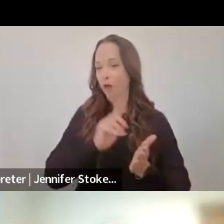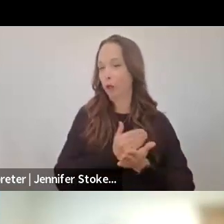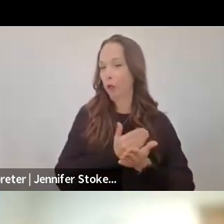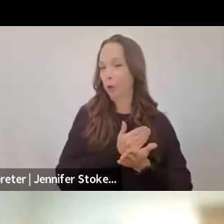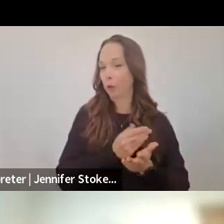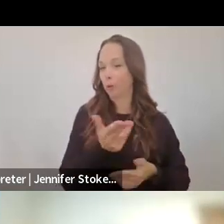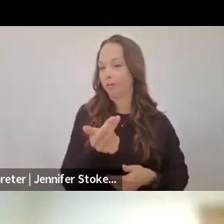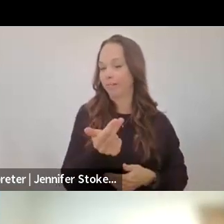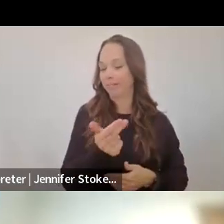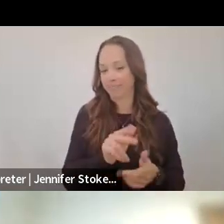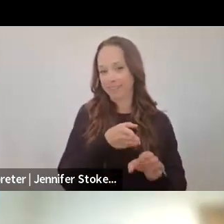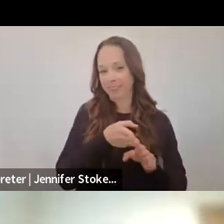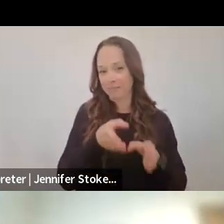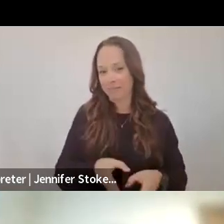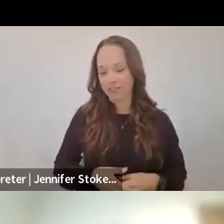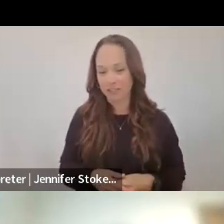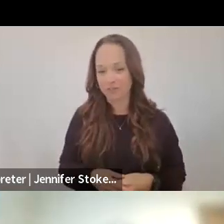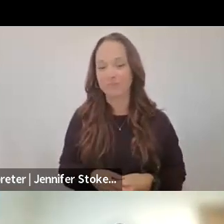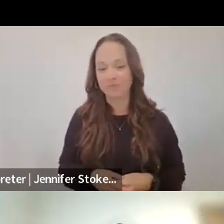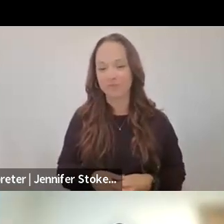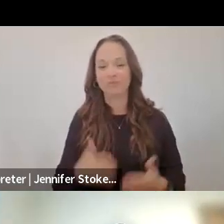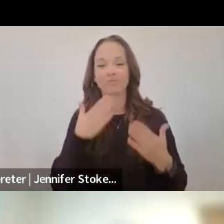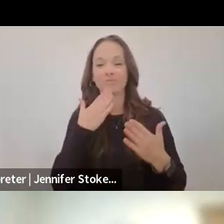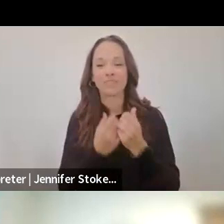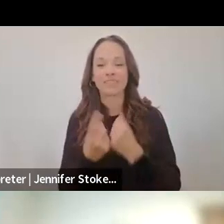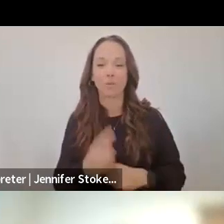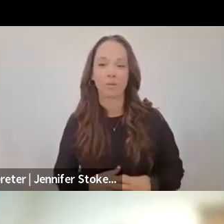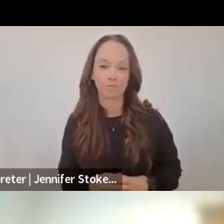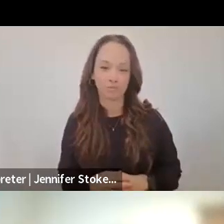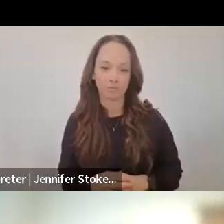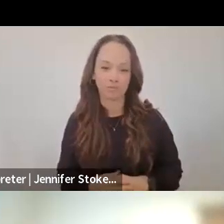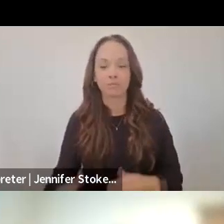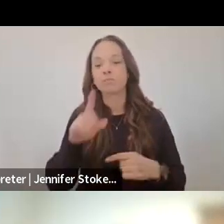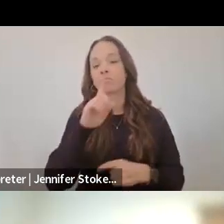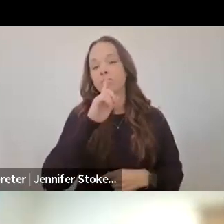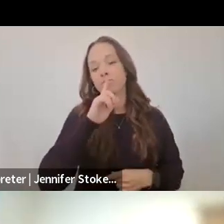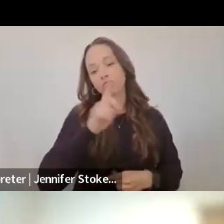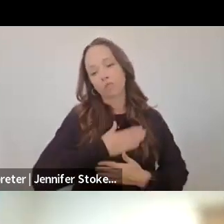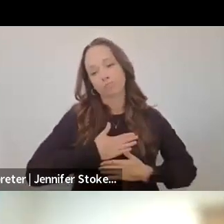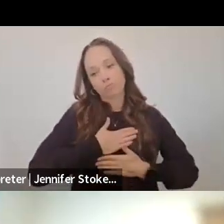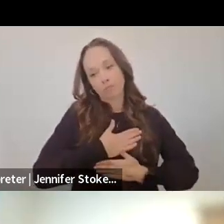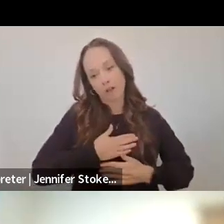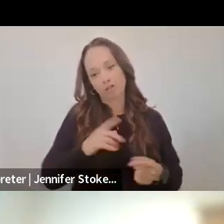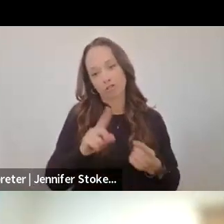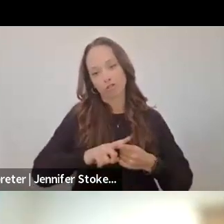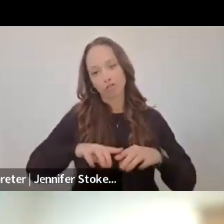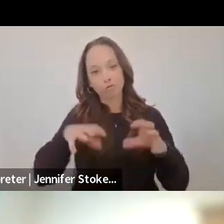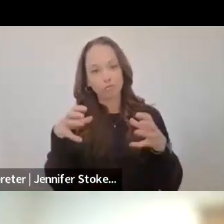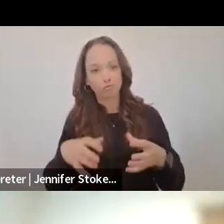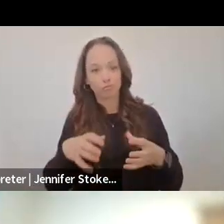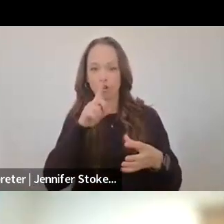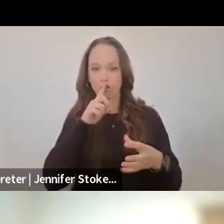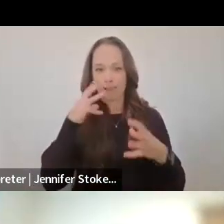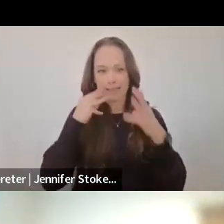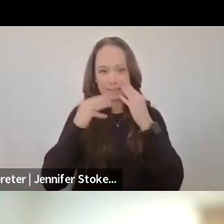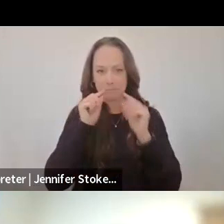field. Thanks, everyone. It is such a pleasure to bring together such an experienced group of